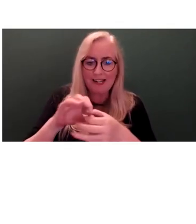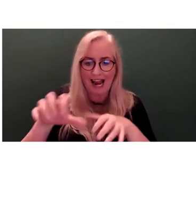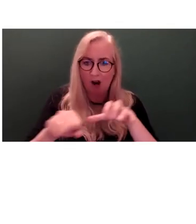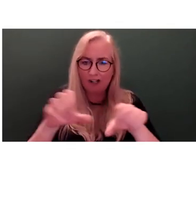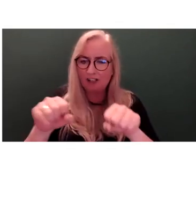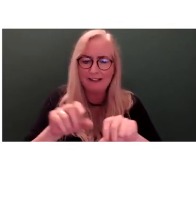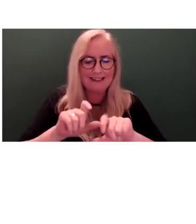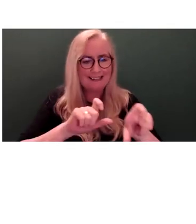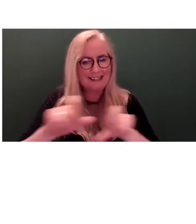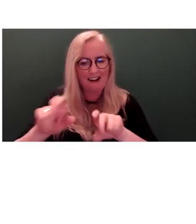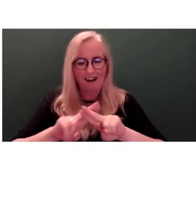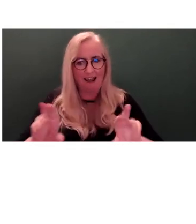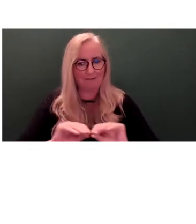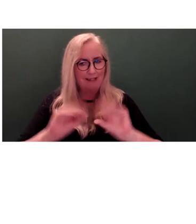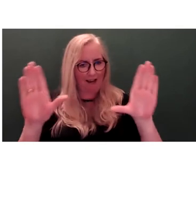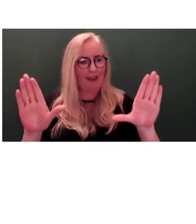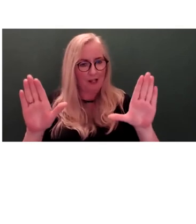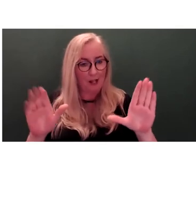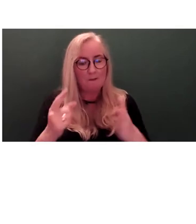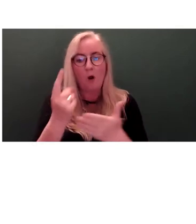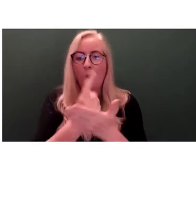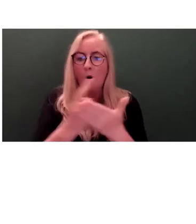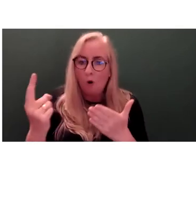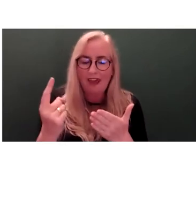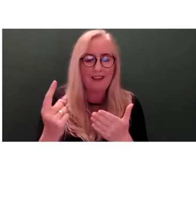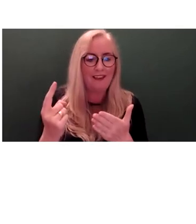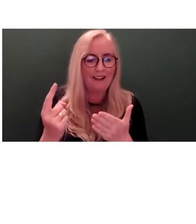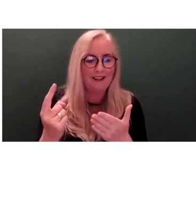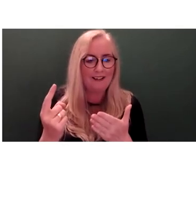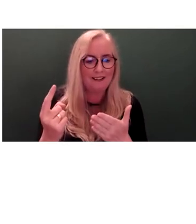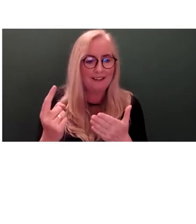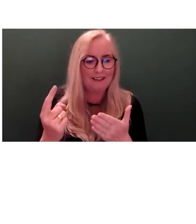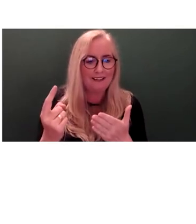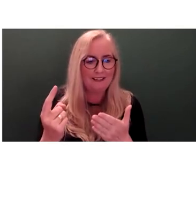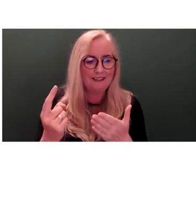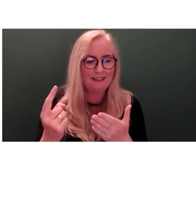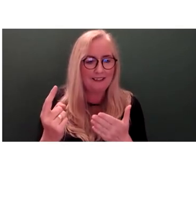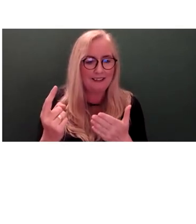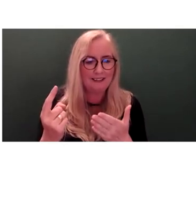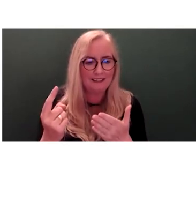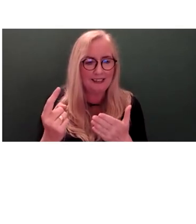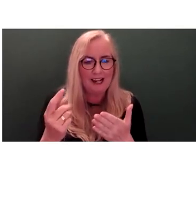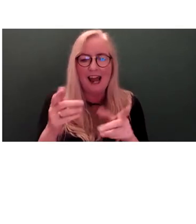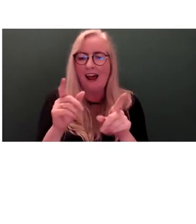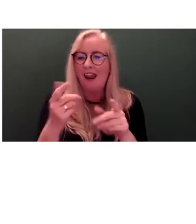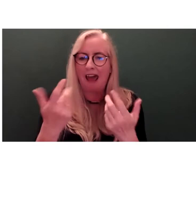incoherent, and that there's only weak incentives. Employers